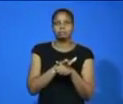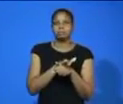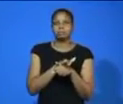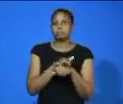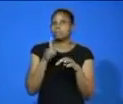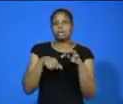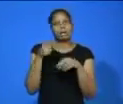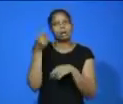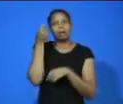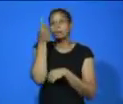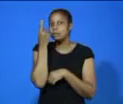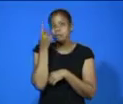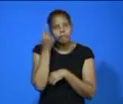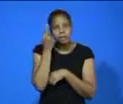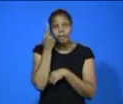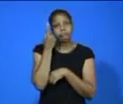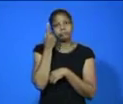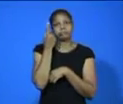I understand.